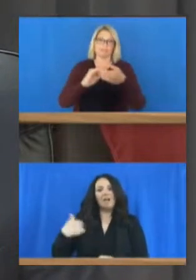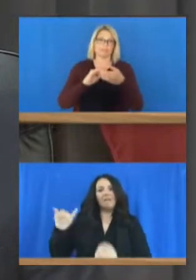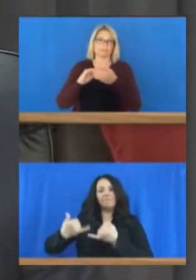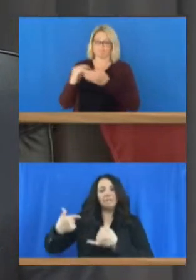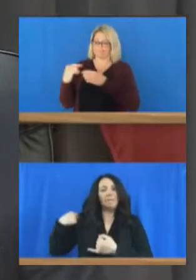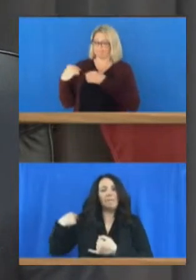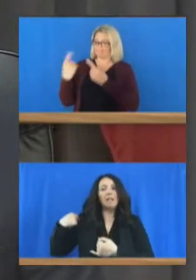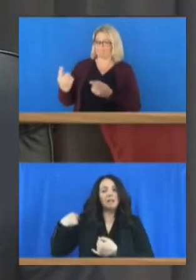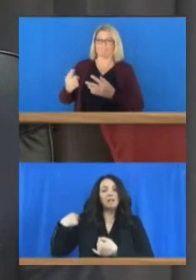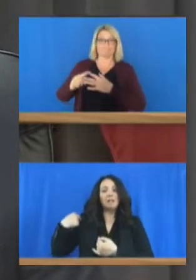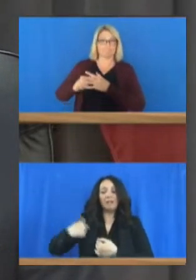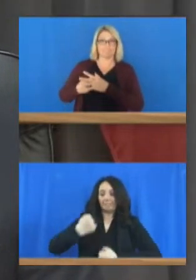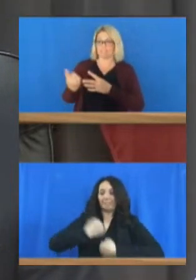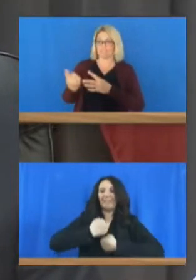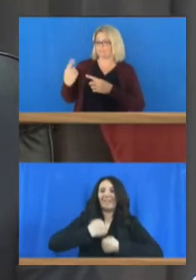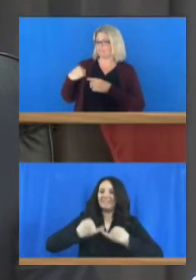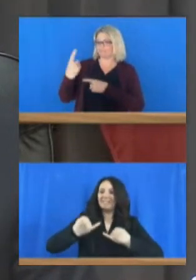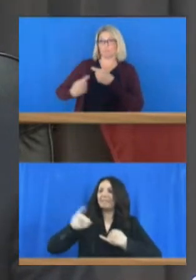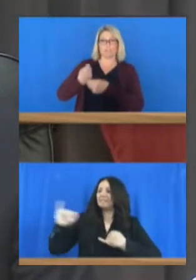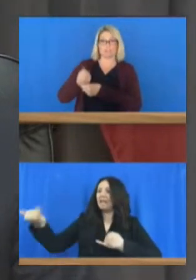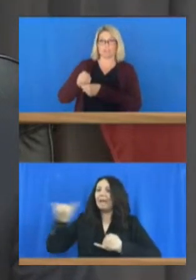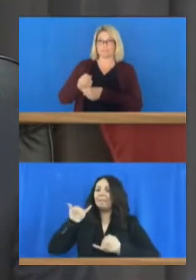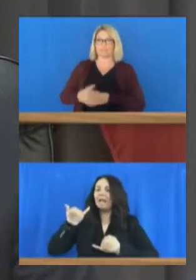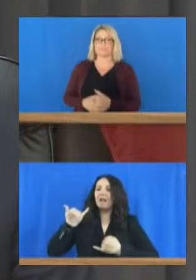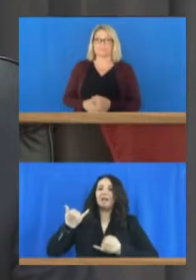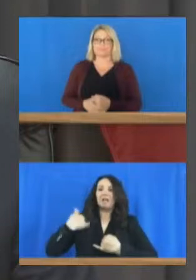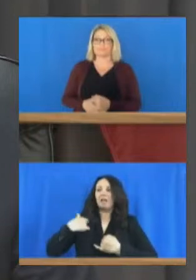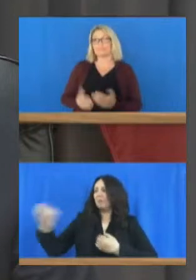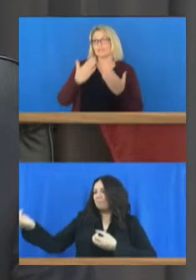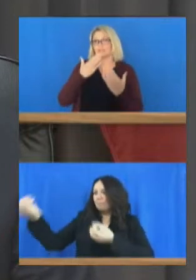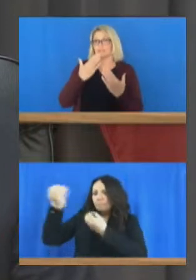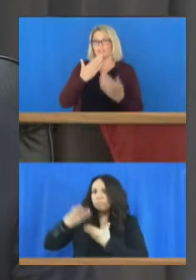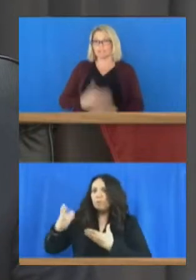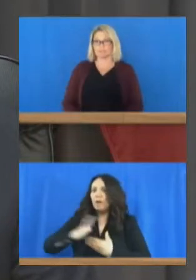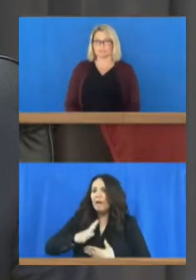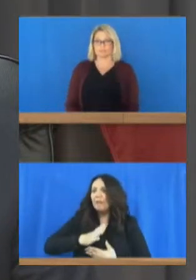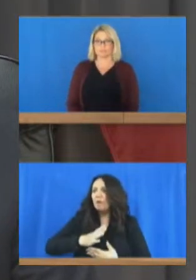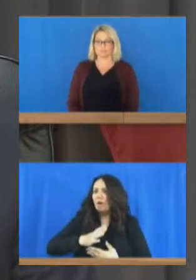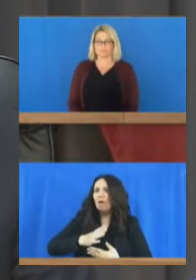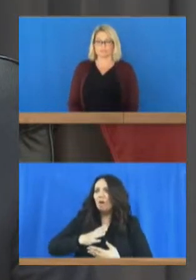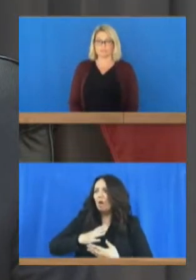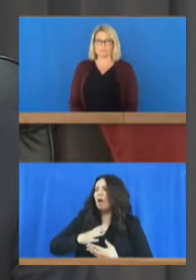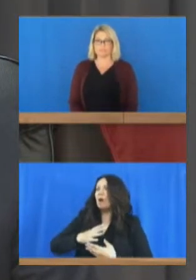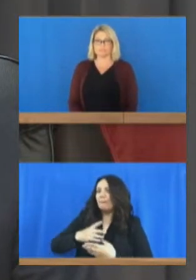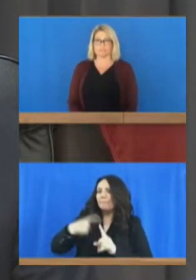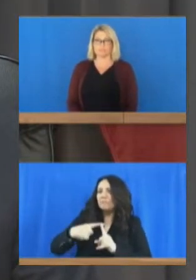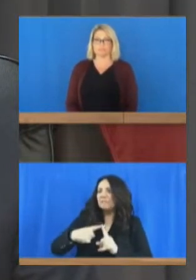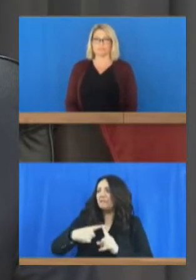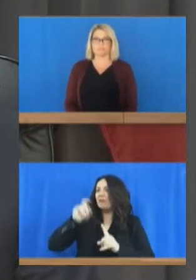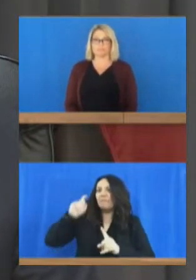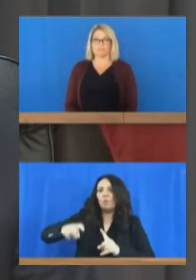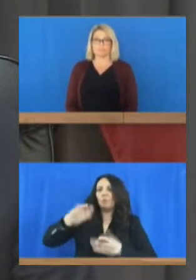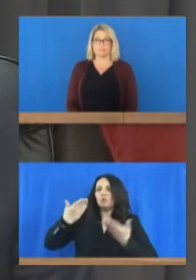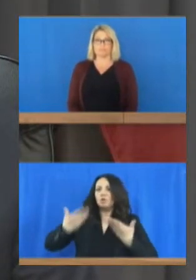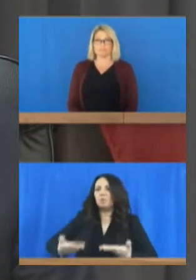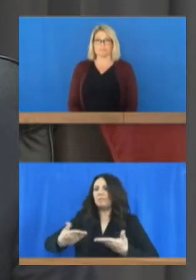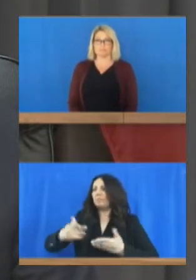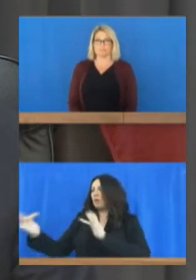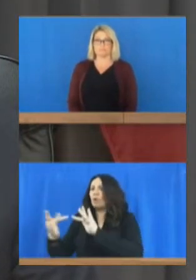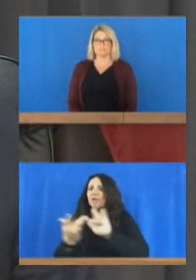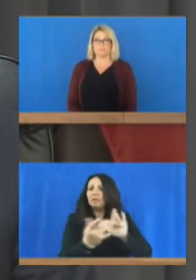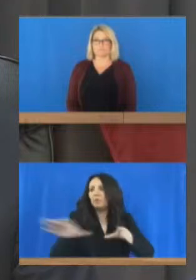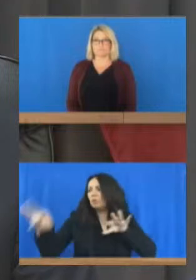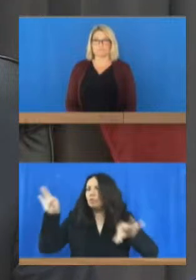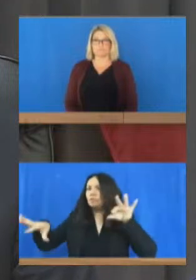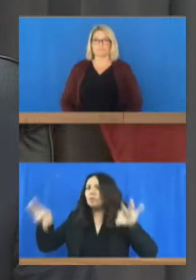plus particulièrement ceux d'Edmundston et de la région de Haute-Madawaska, de Saint-Léonard, de Grand-Sault, de Drummond, de Nunavut-Damark et